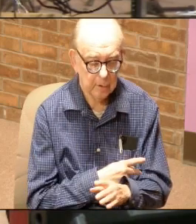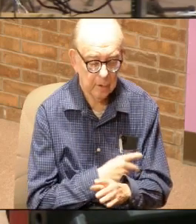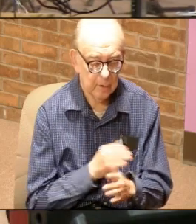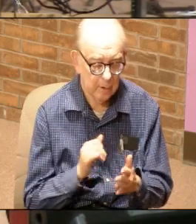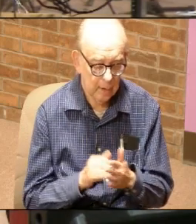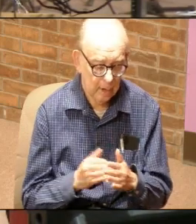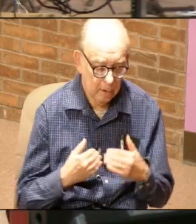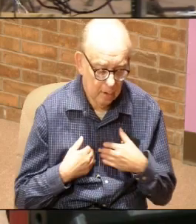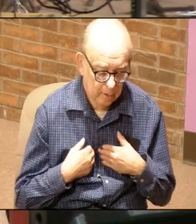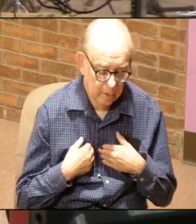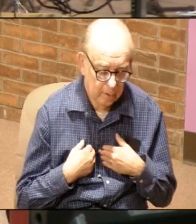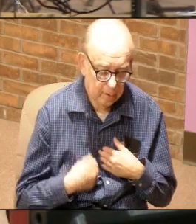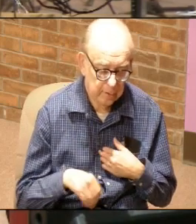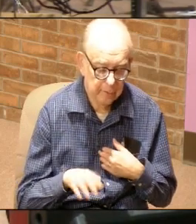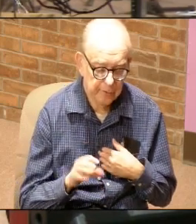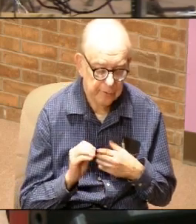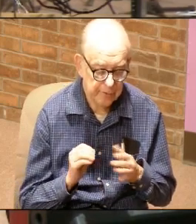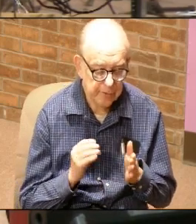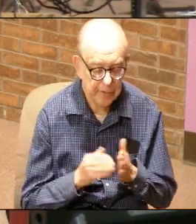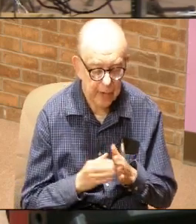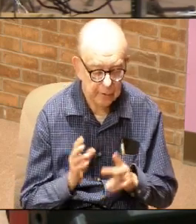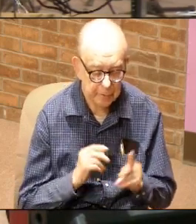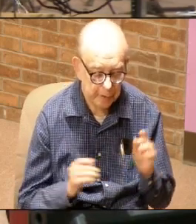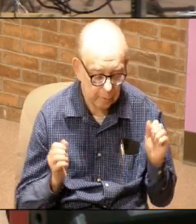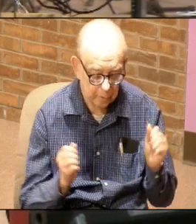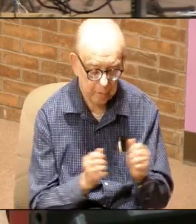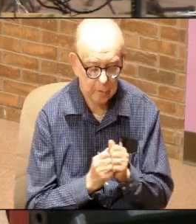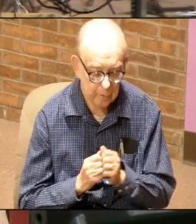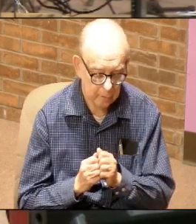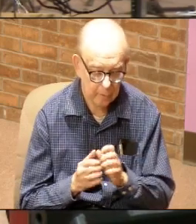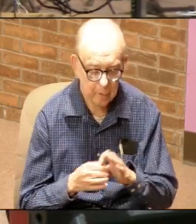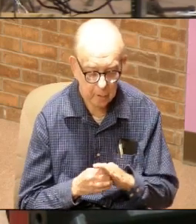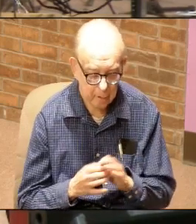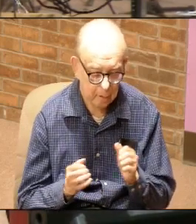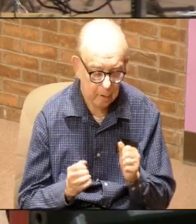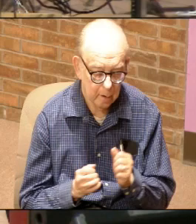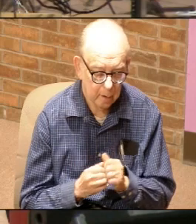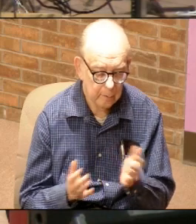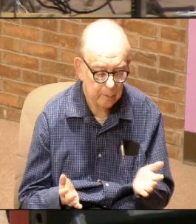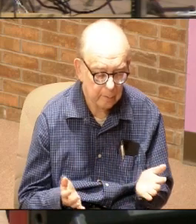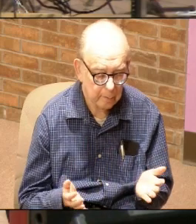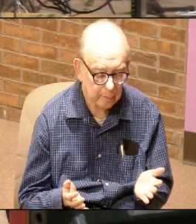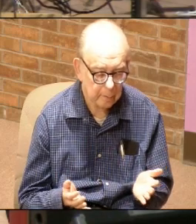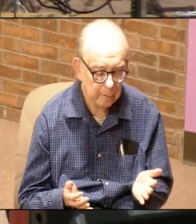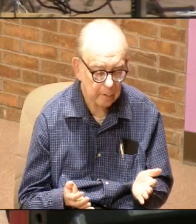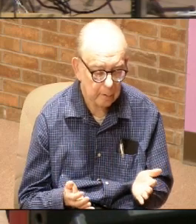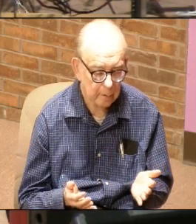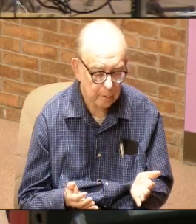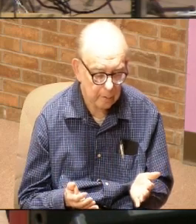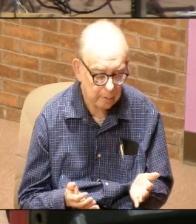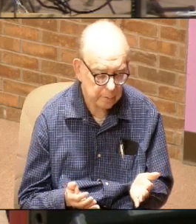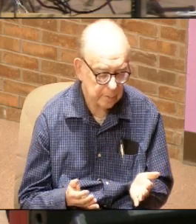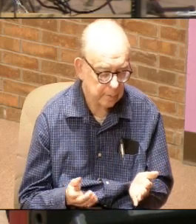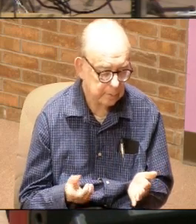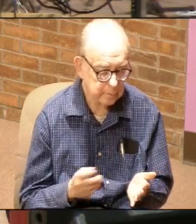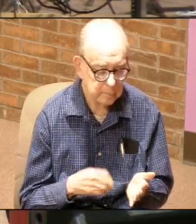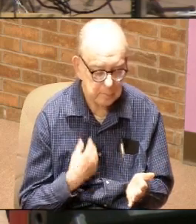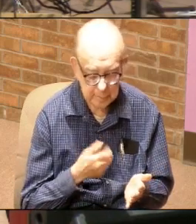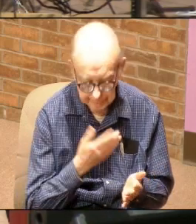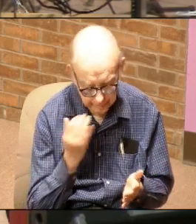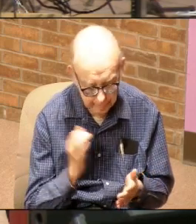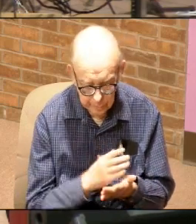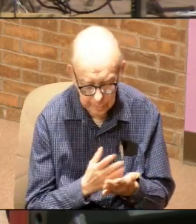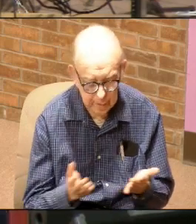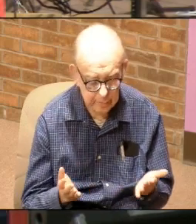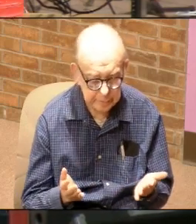it has when there's 50,000 people gathered in relationship to five people gathered. And we've forgotten